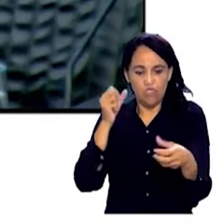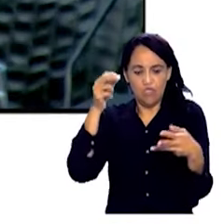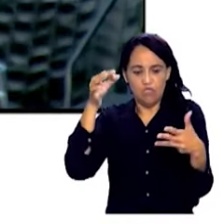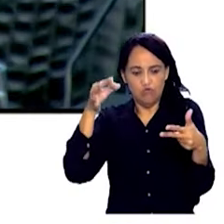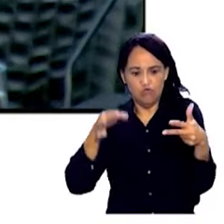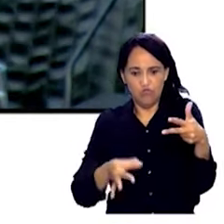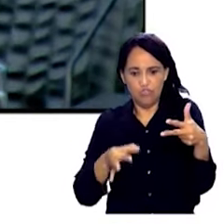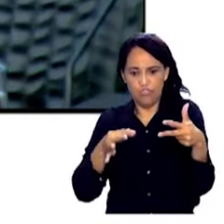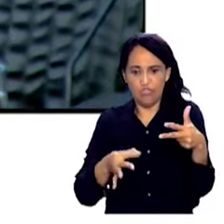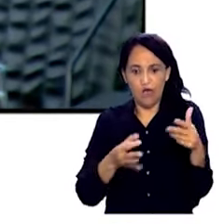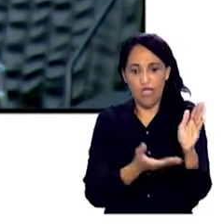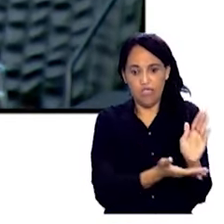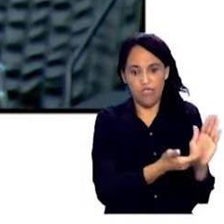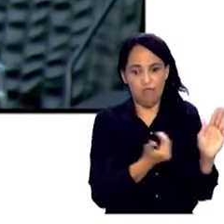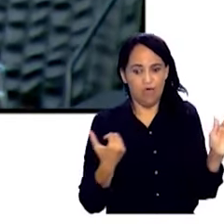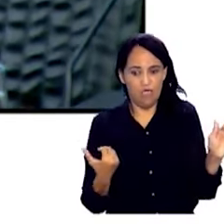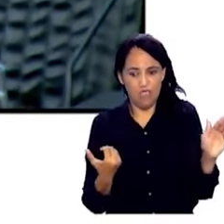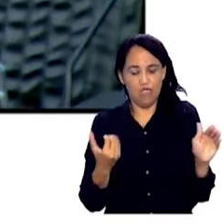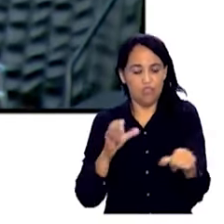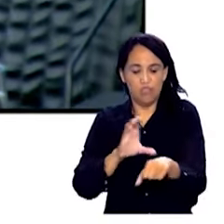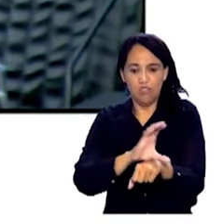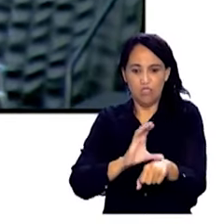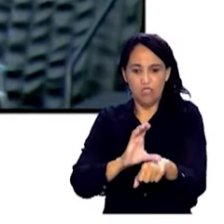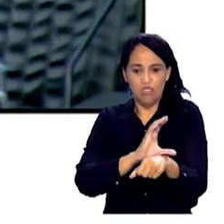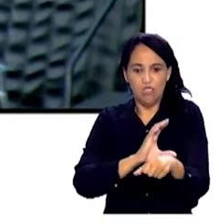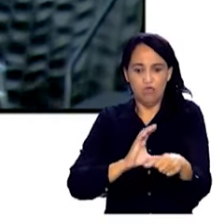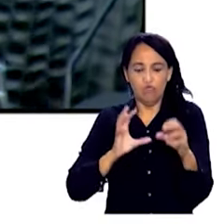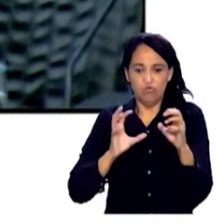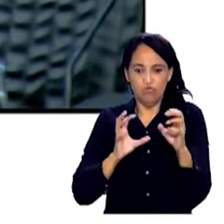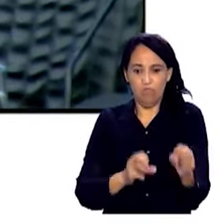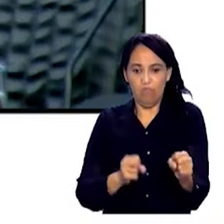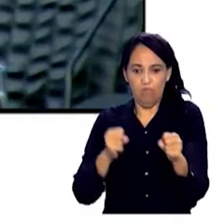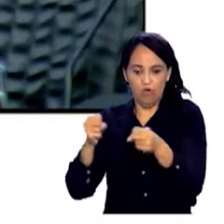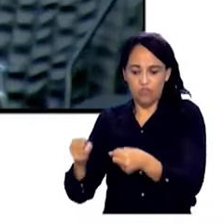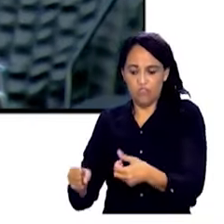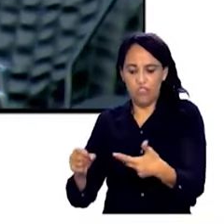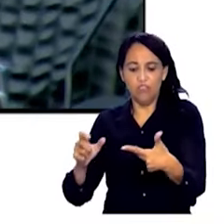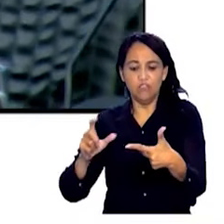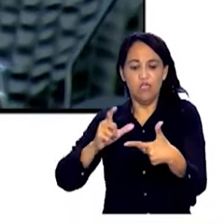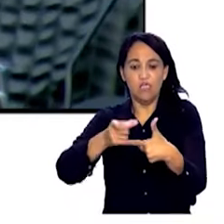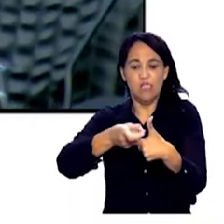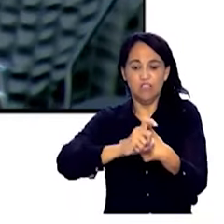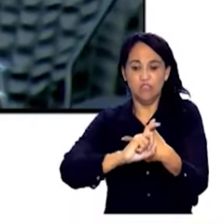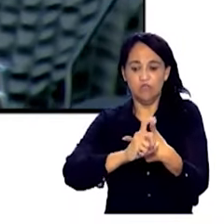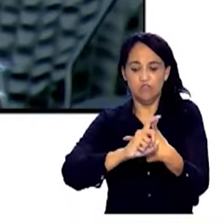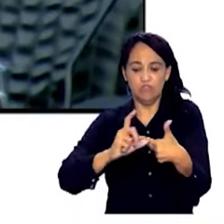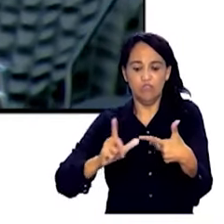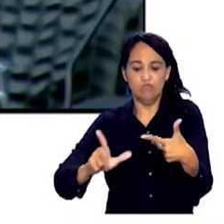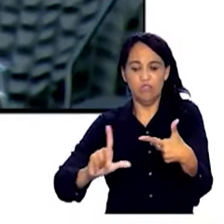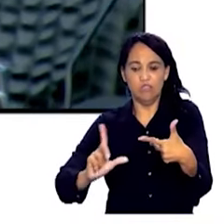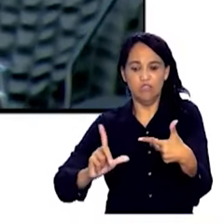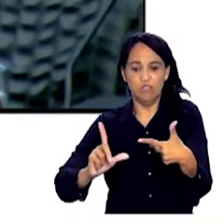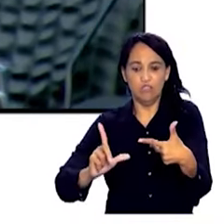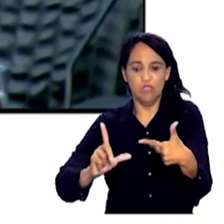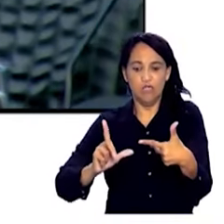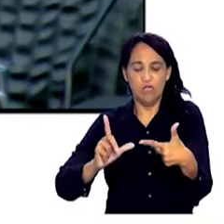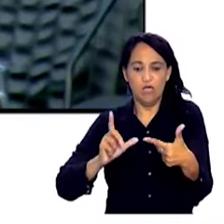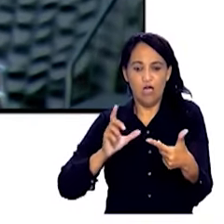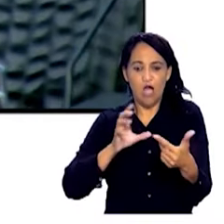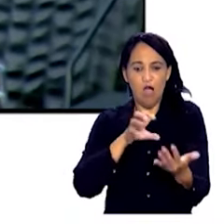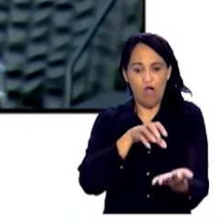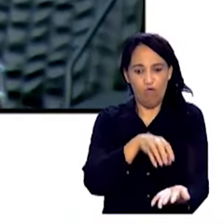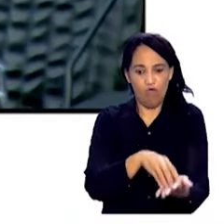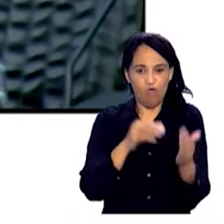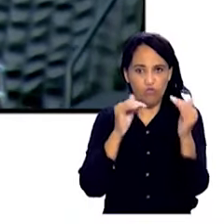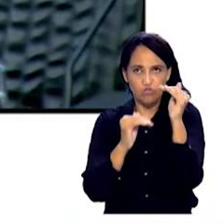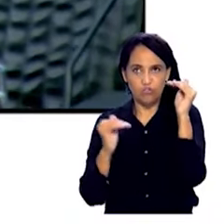Executive Powers in addition the Supreme Court can exercise That Power only in cases or